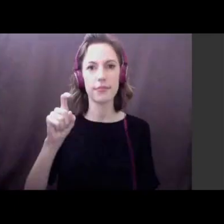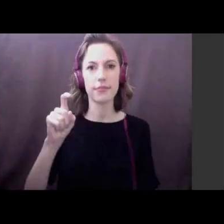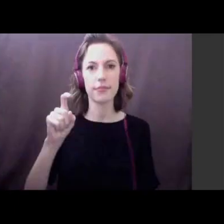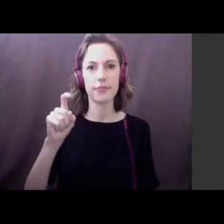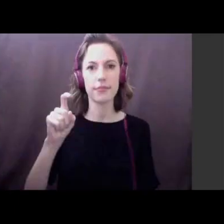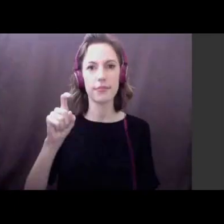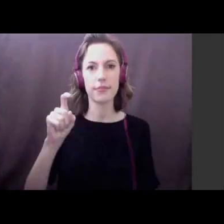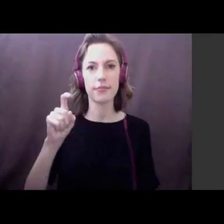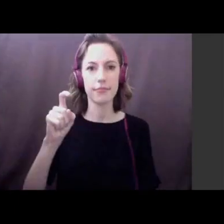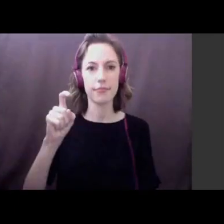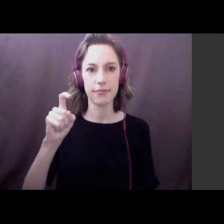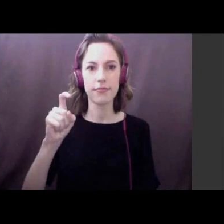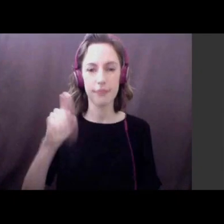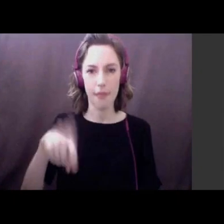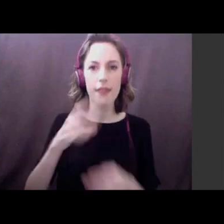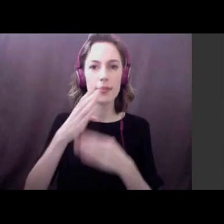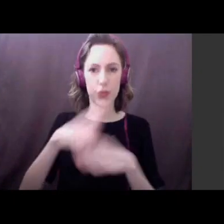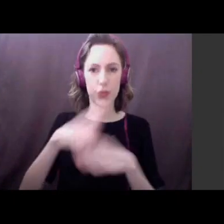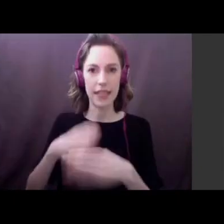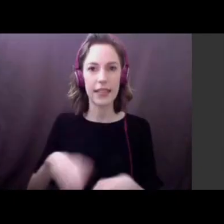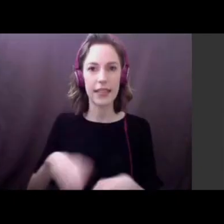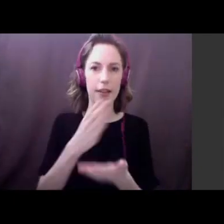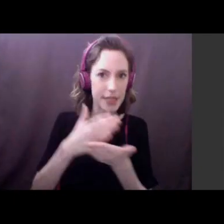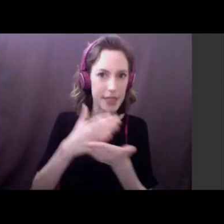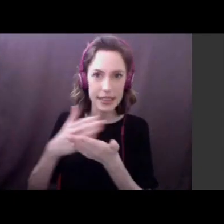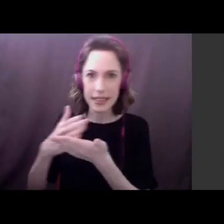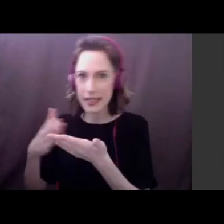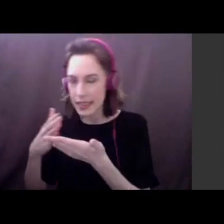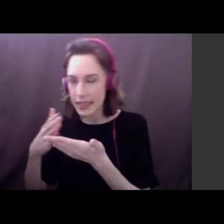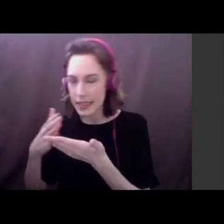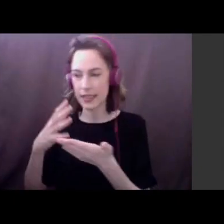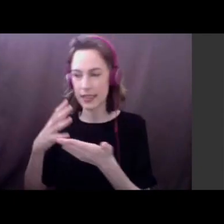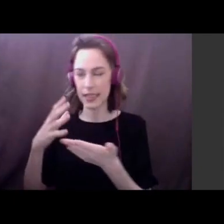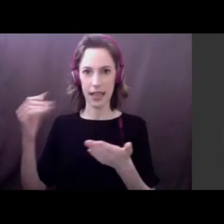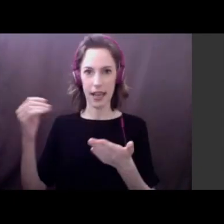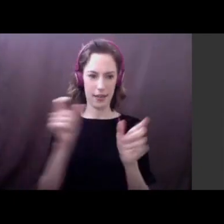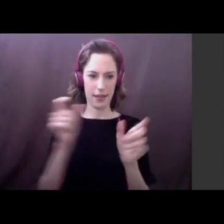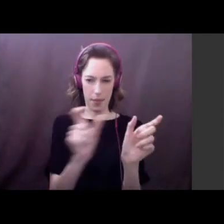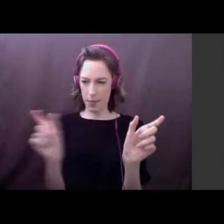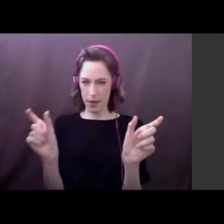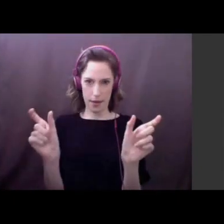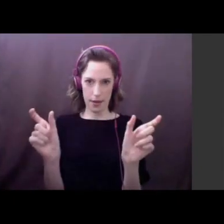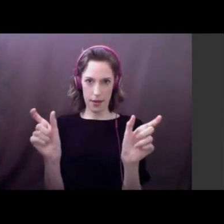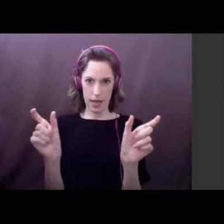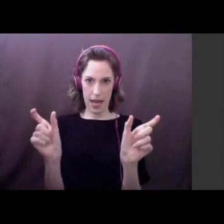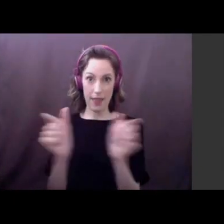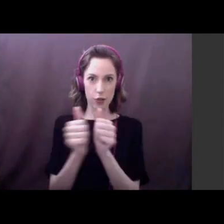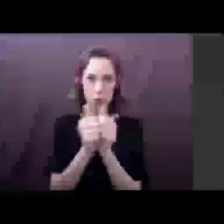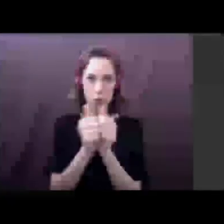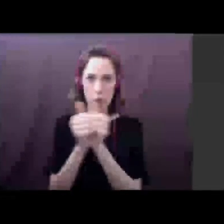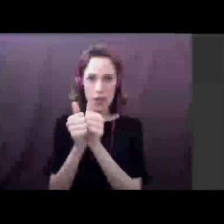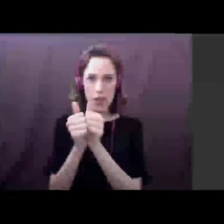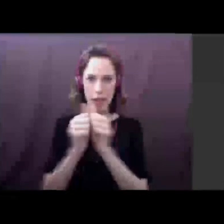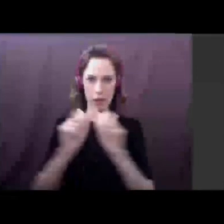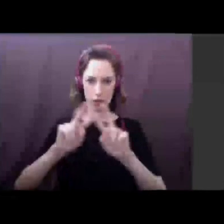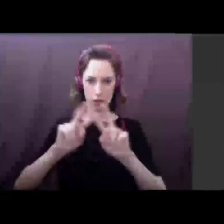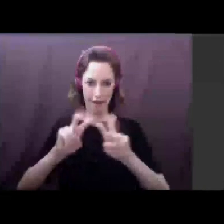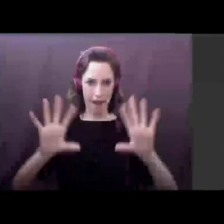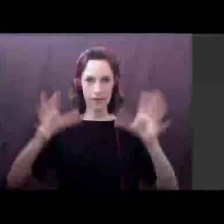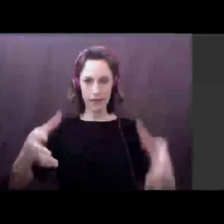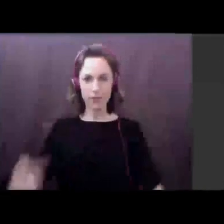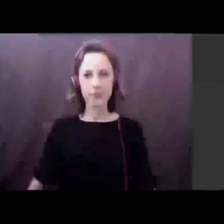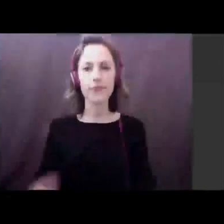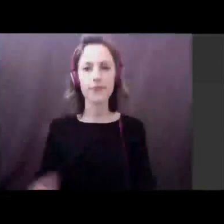talking about collecting data on functioning, which is one component of the social model. One component is a